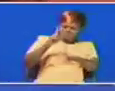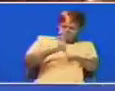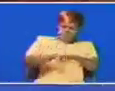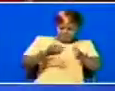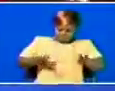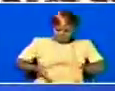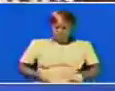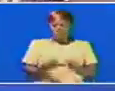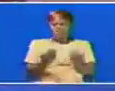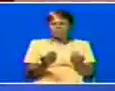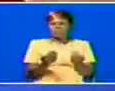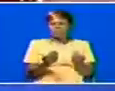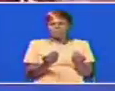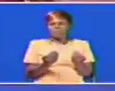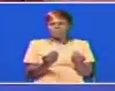Hey.